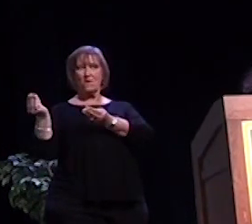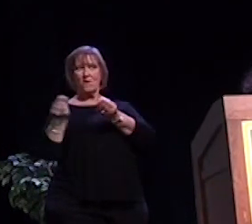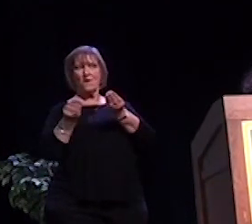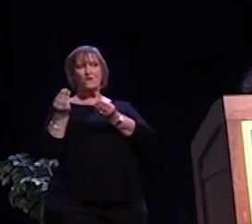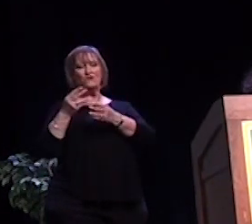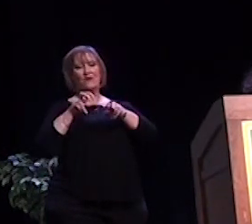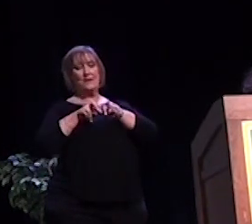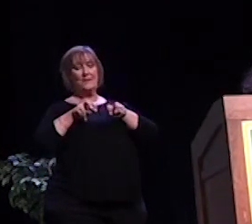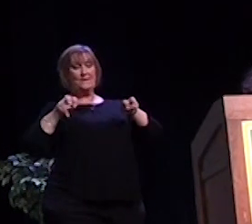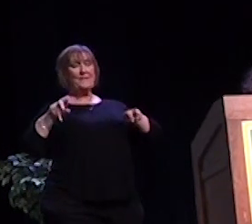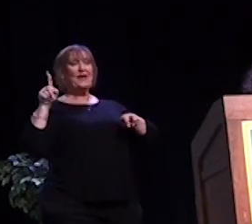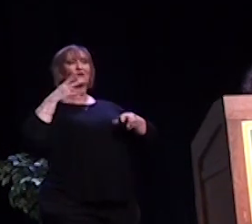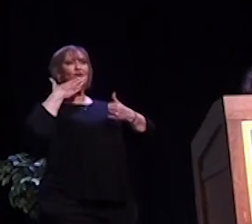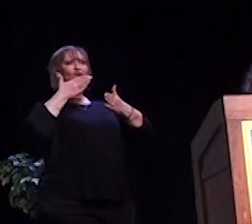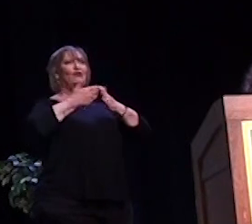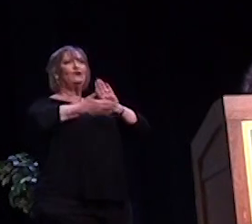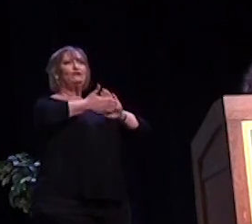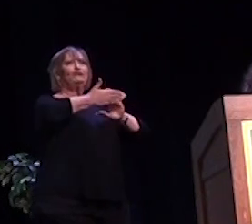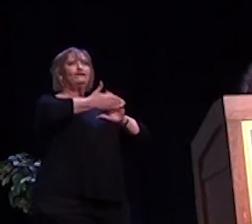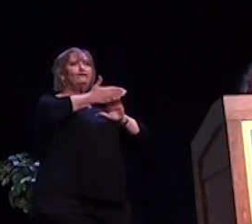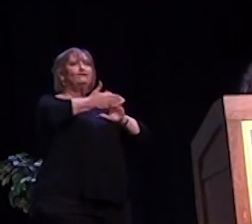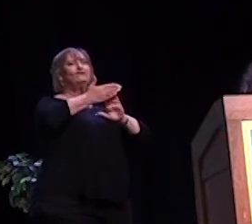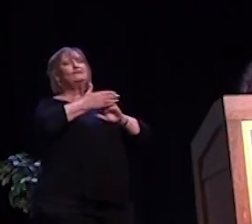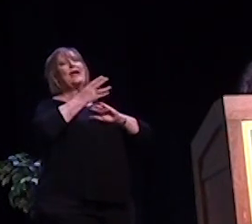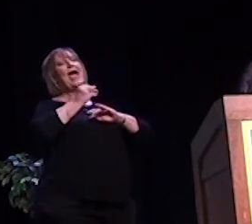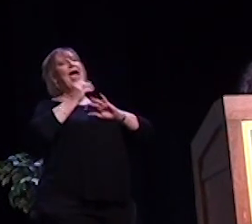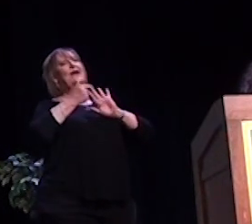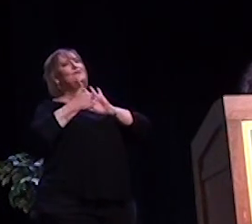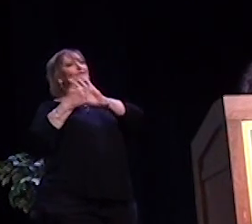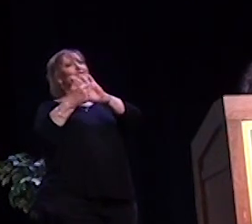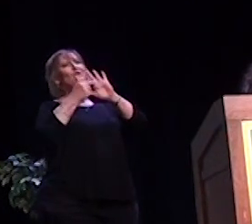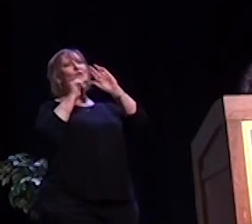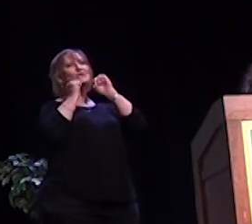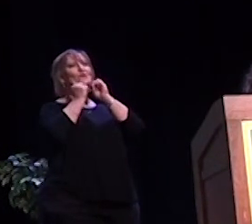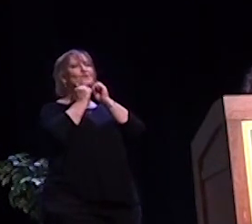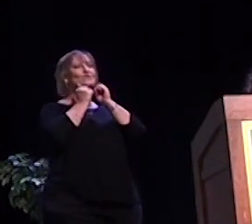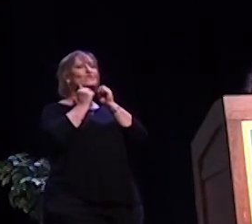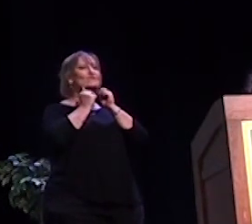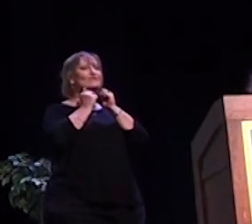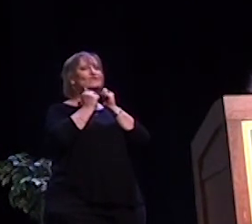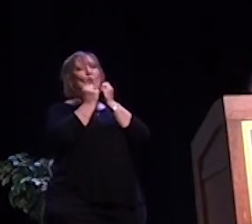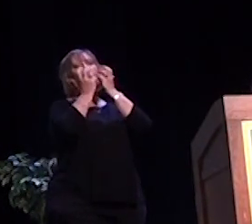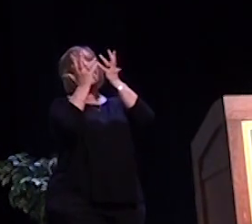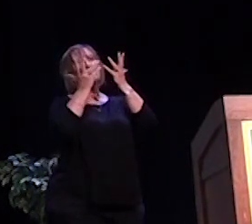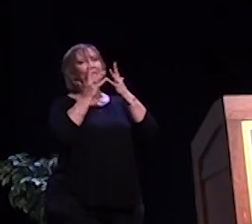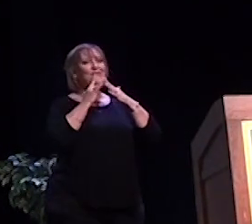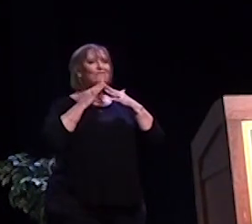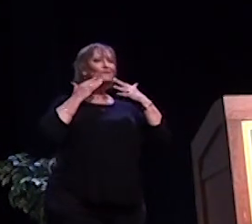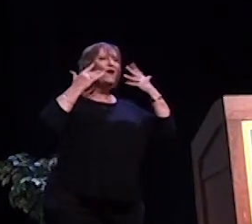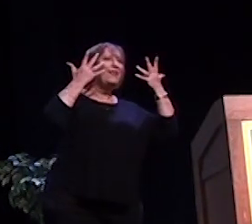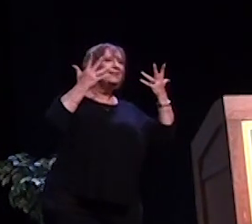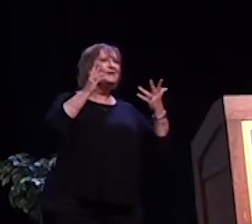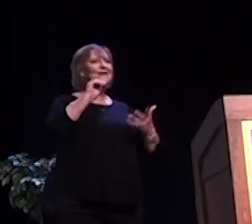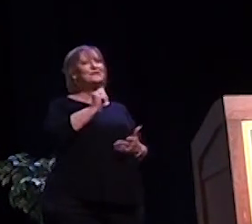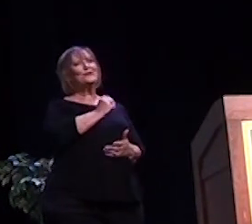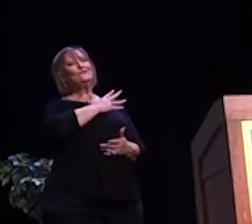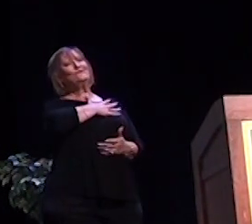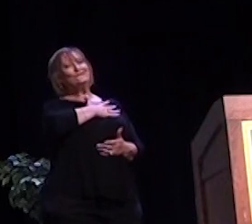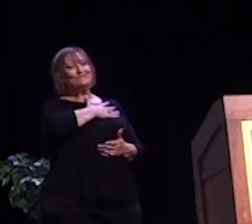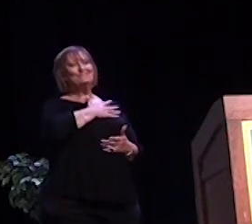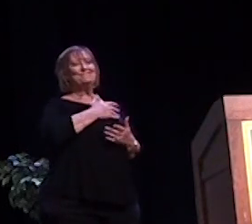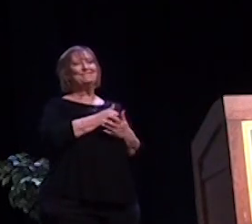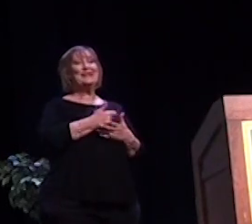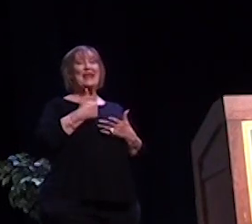with not just humility and warmth, but real brilliance and grace. And so I'm really excited